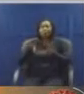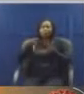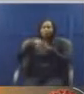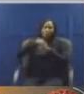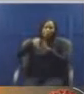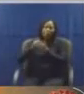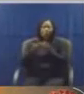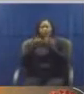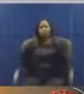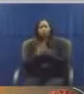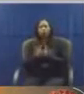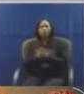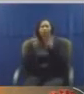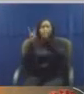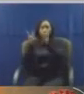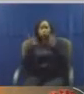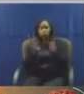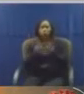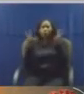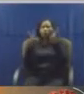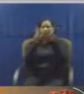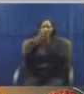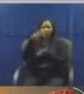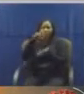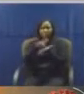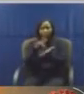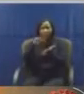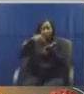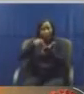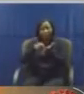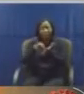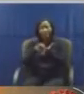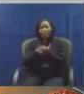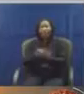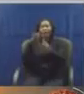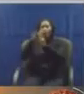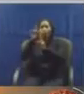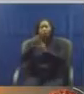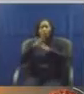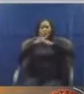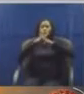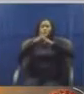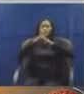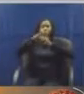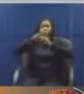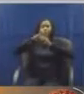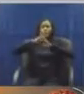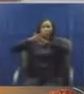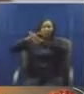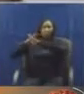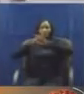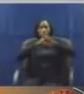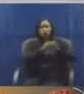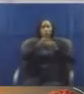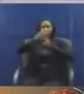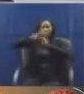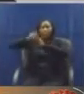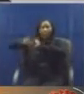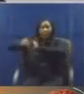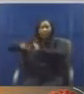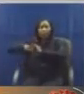They are victim-centred and are aimed at protecting the vulnerable. Now, I'm sure you're also aware of these bills in terms